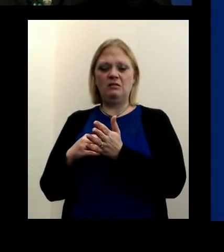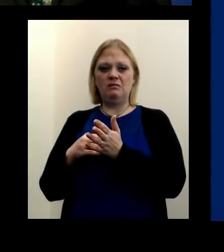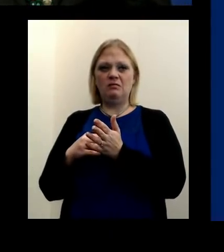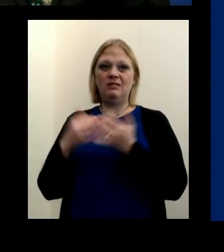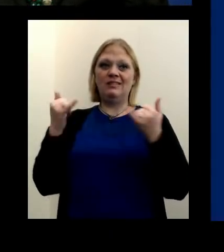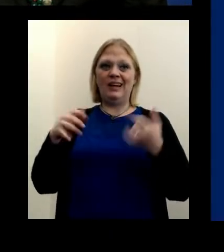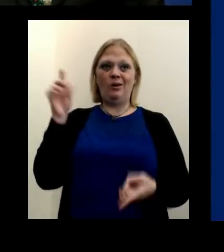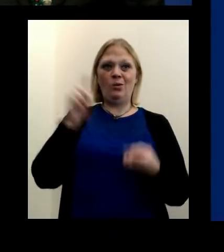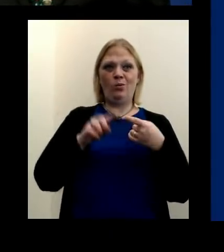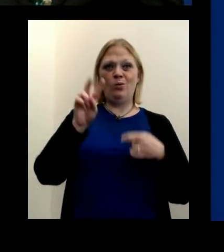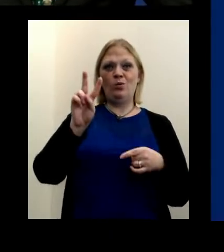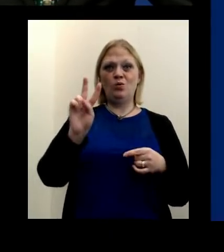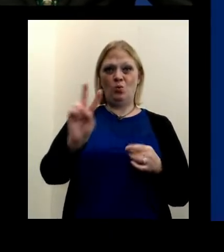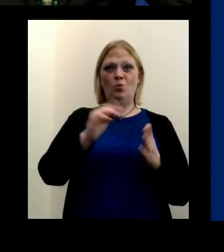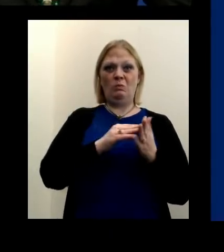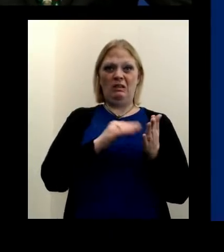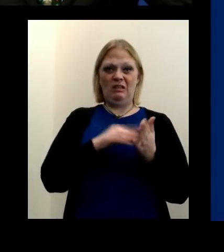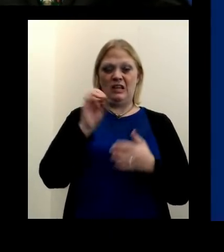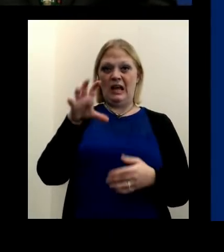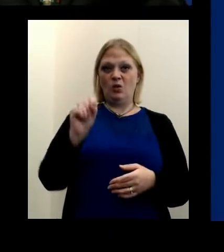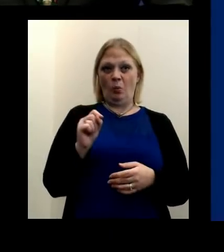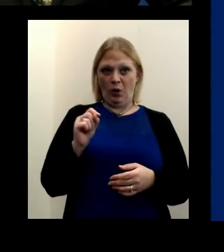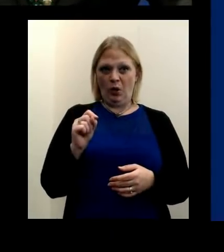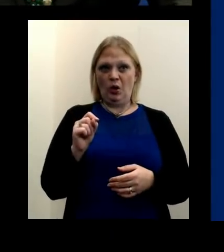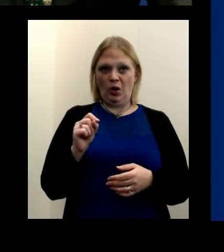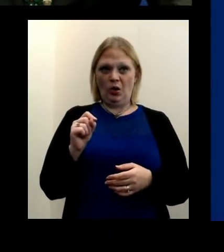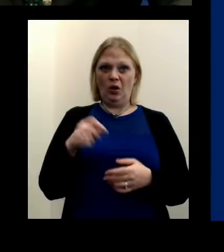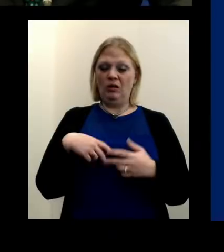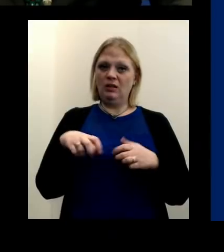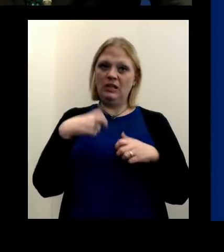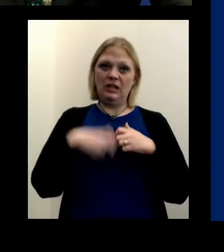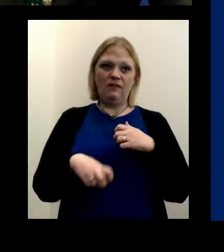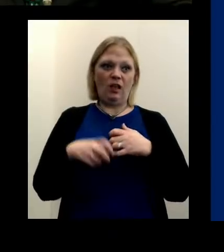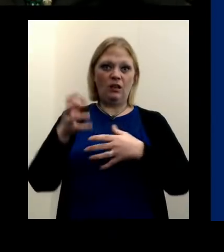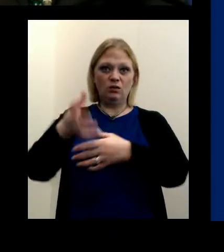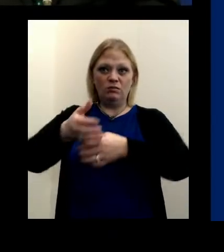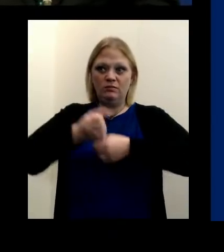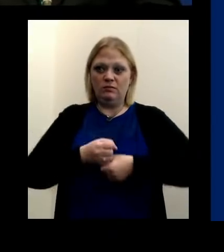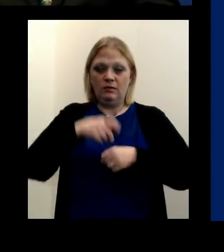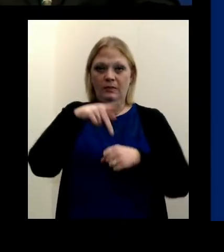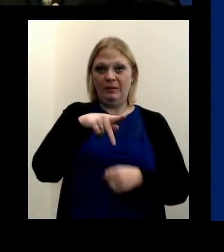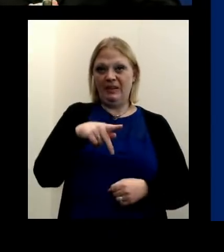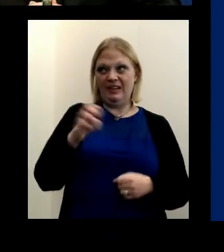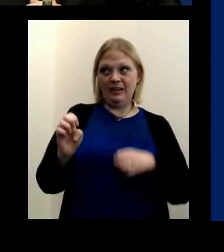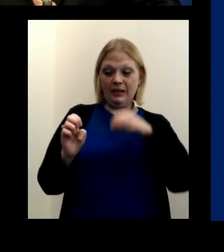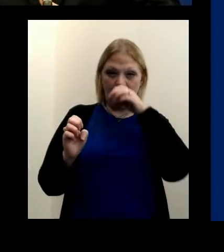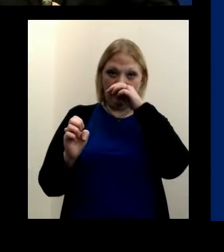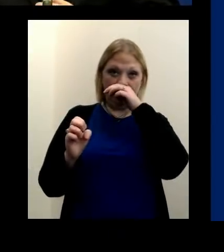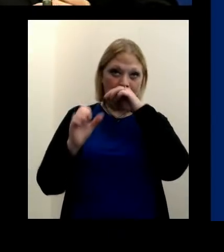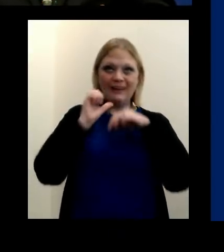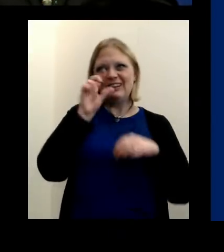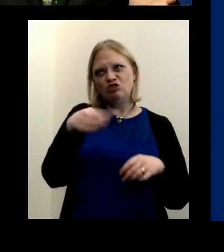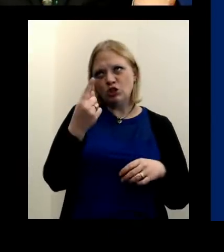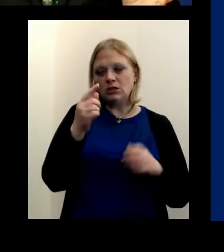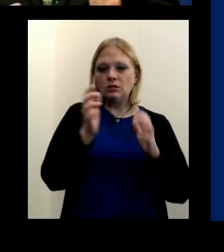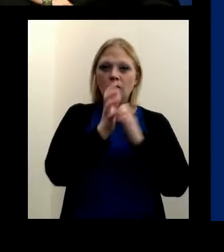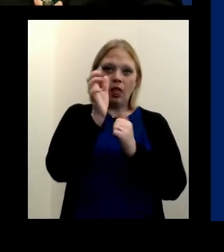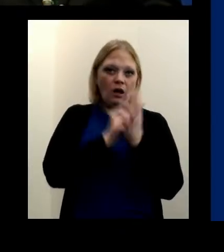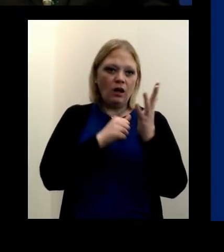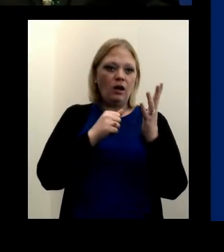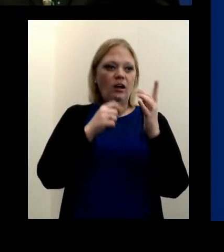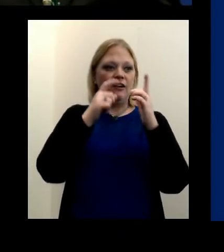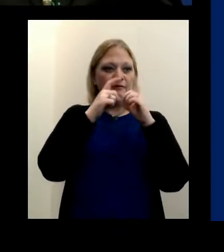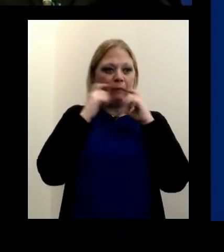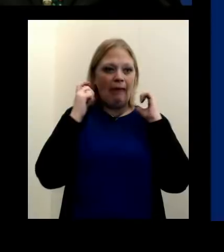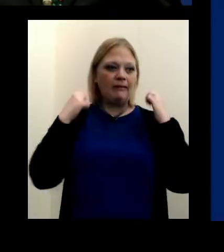2 million by October 2020. Talked about the difficulty in acquiring PPE, not just gloves, but of course masks, gowns,